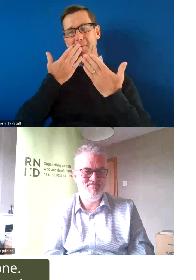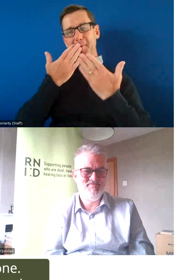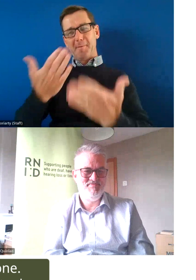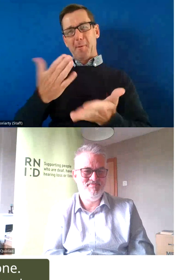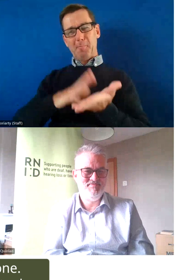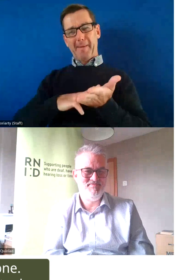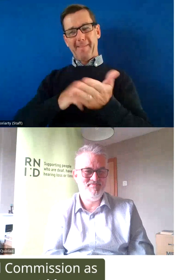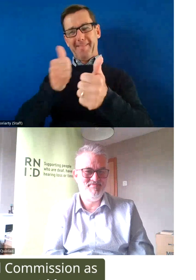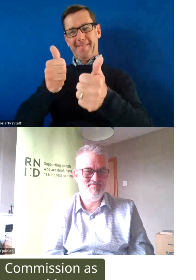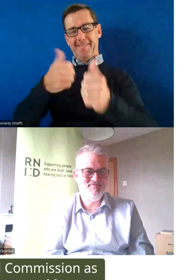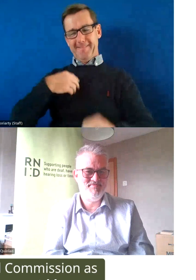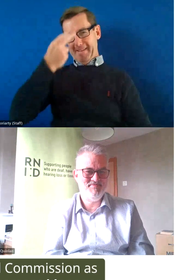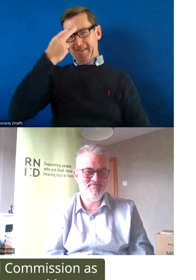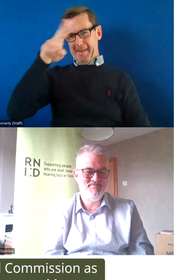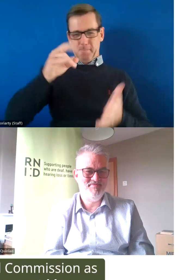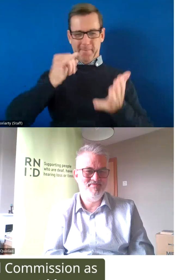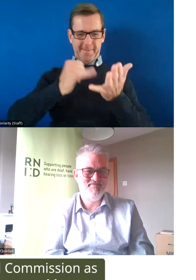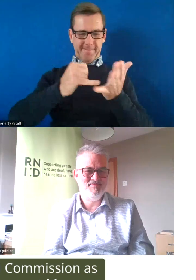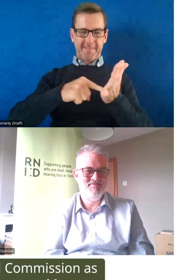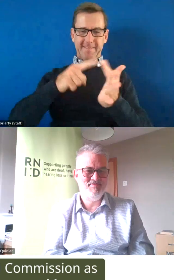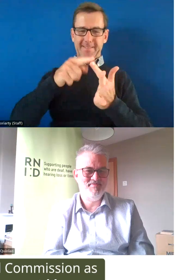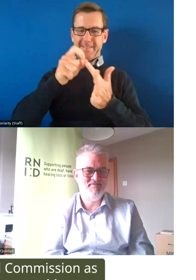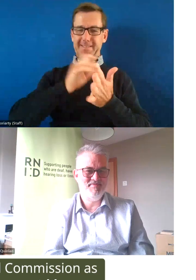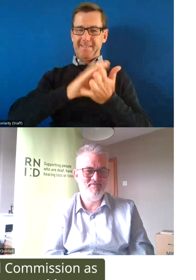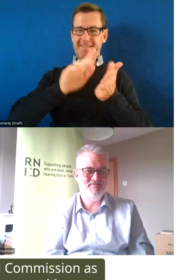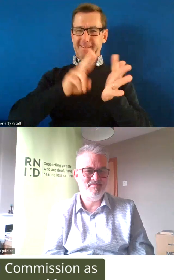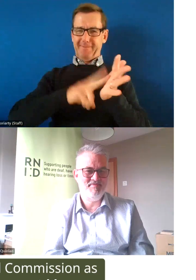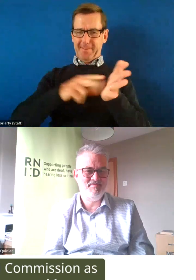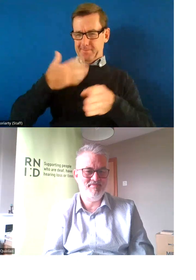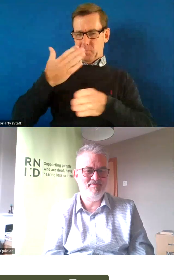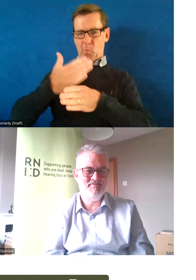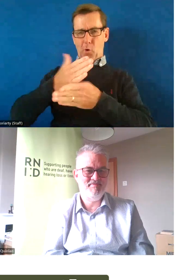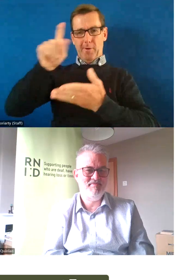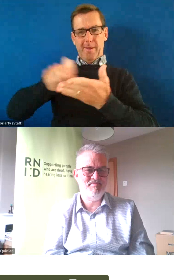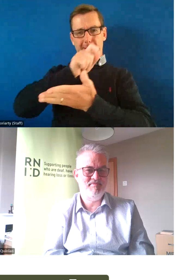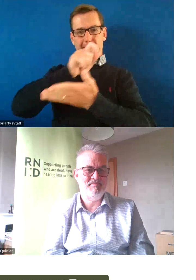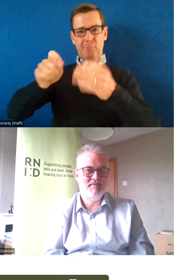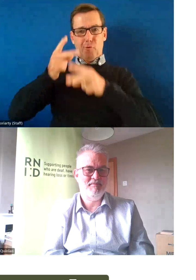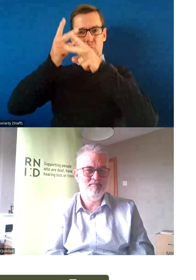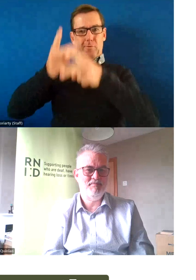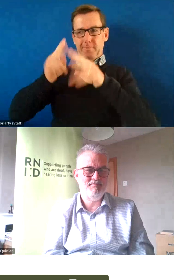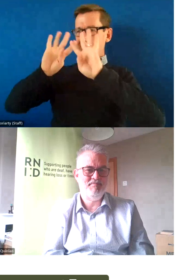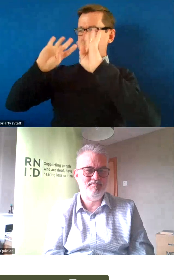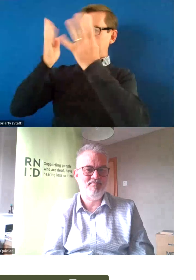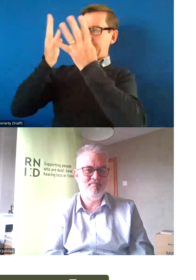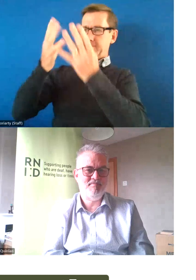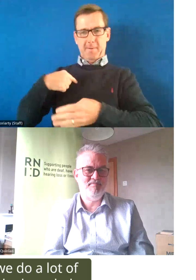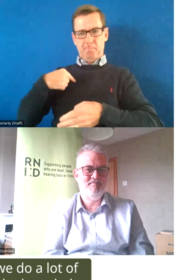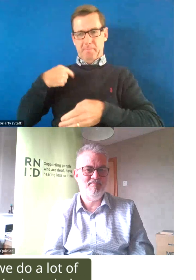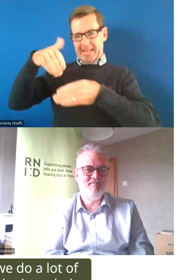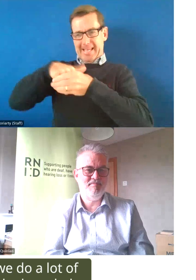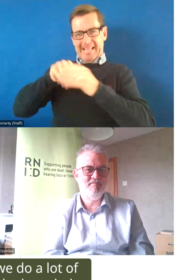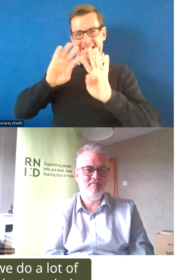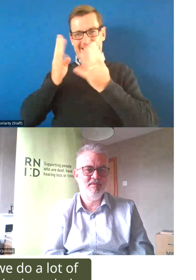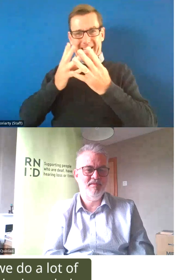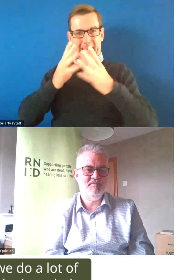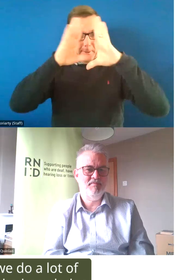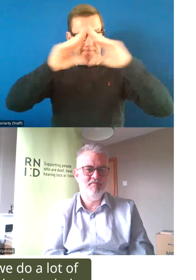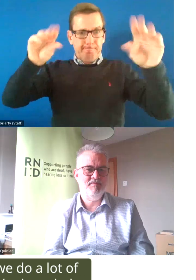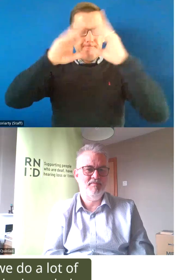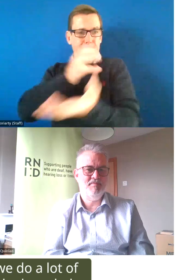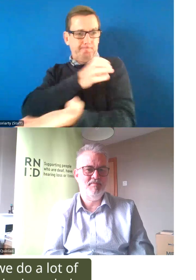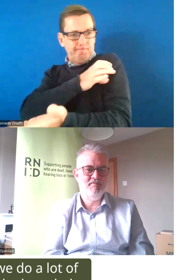everyone. My name's Stephen. I work at the Electoral Commission as our Partnership Engagement Manager, working in the voter engagement team. As that suggests,